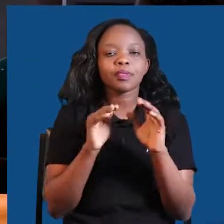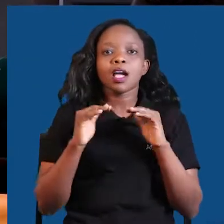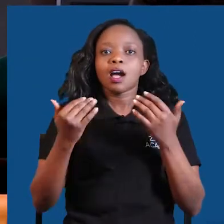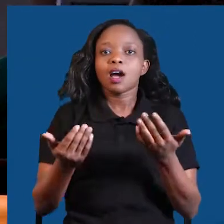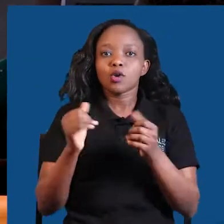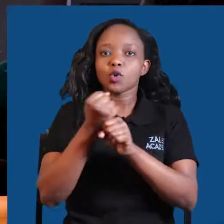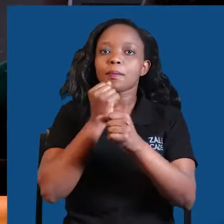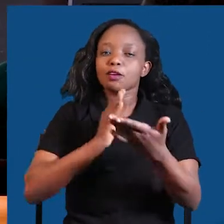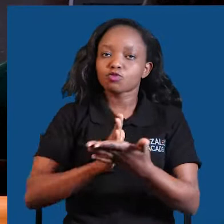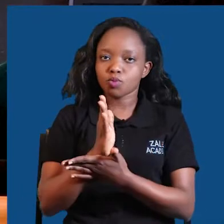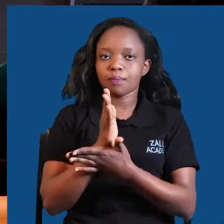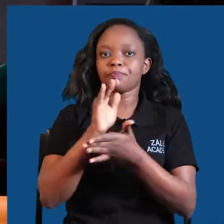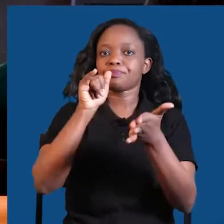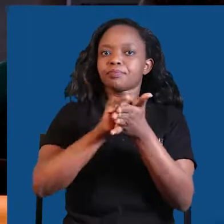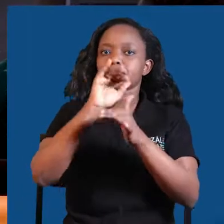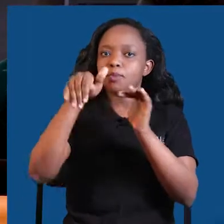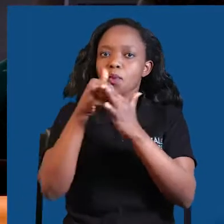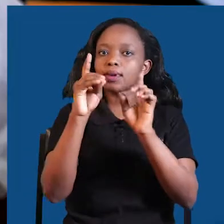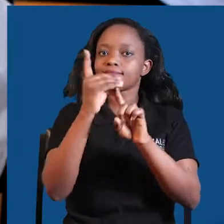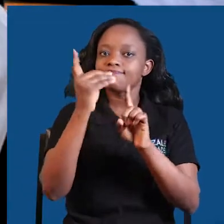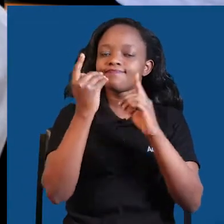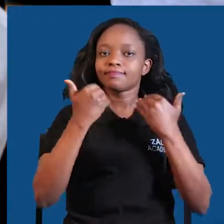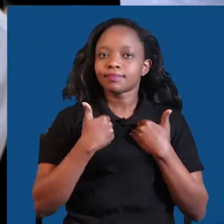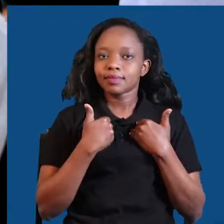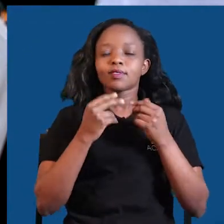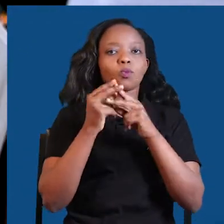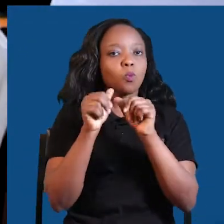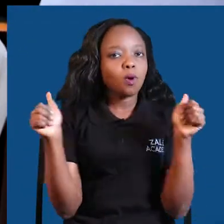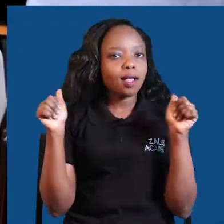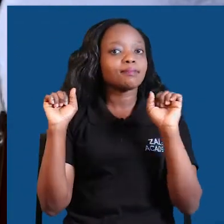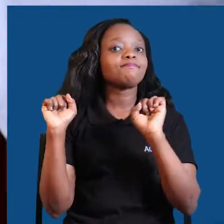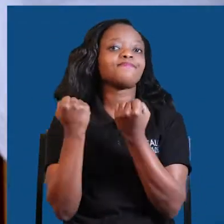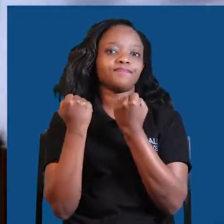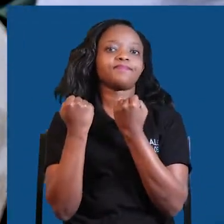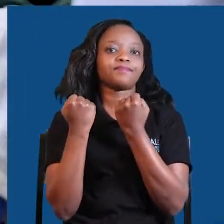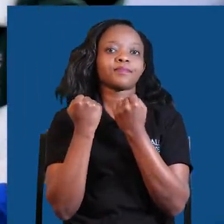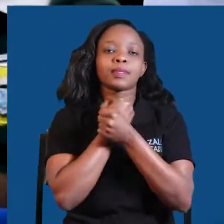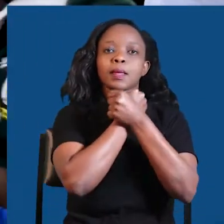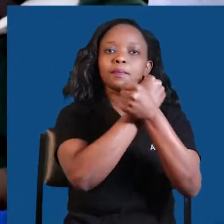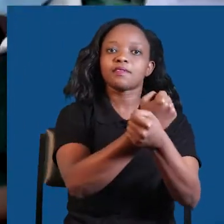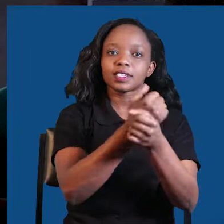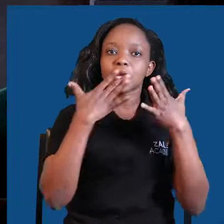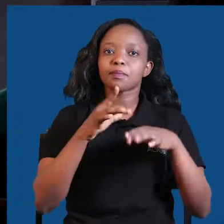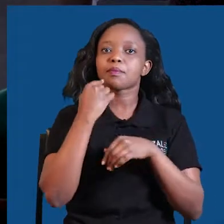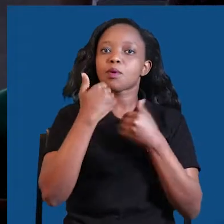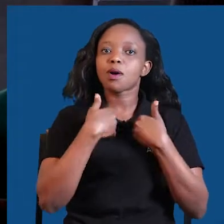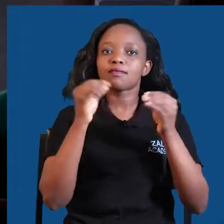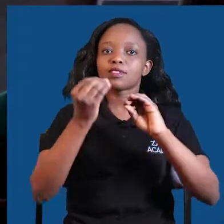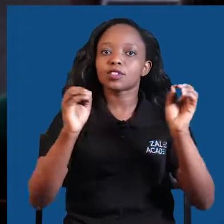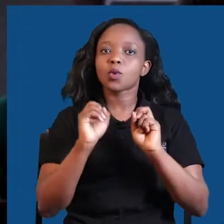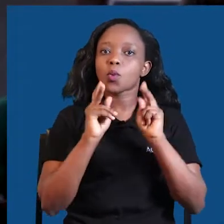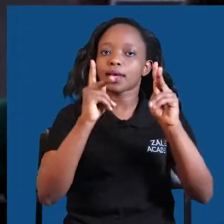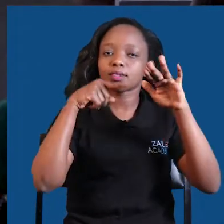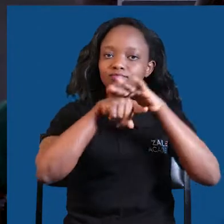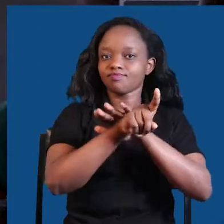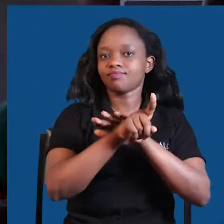more secured, preventing unauthorized access of this data? Software design and development.